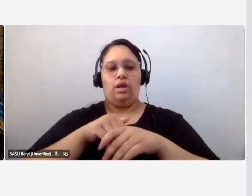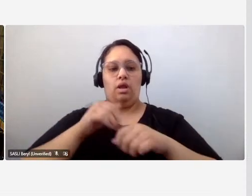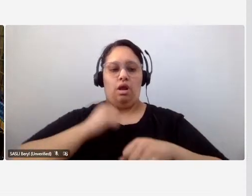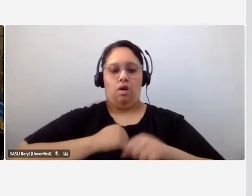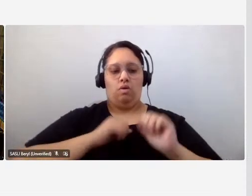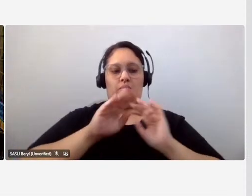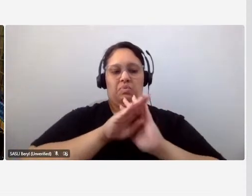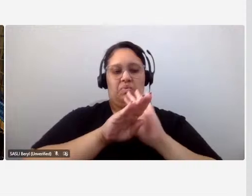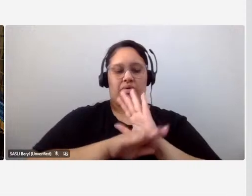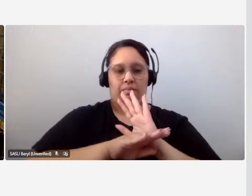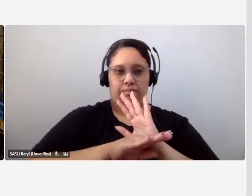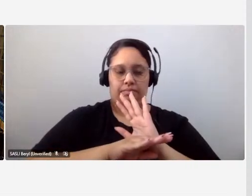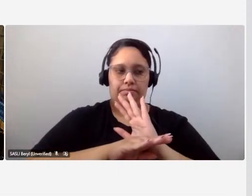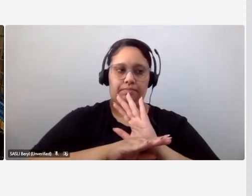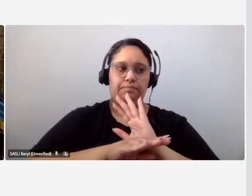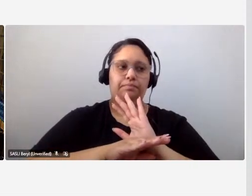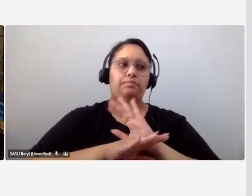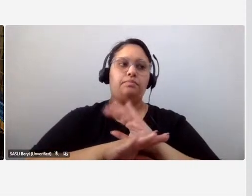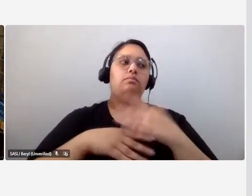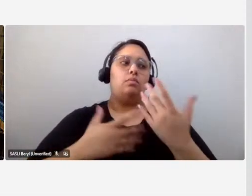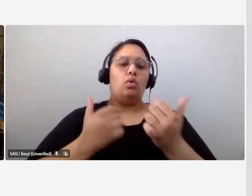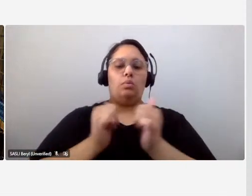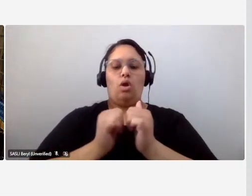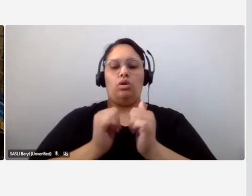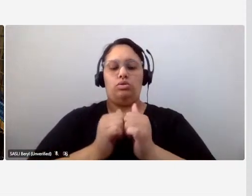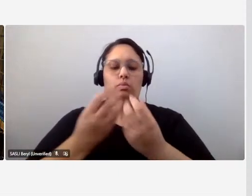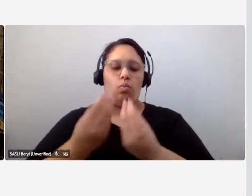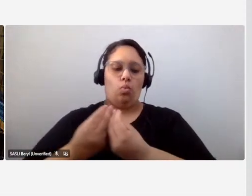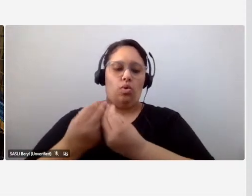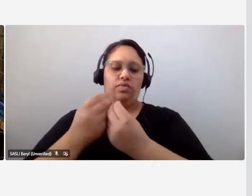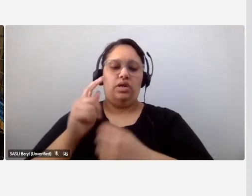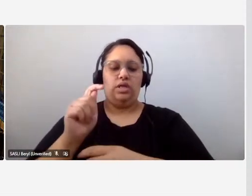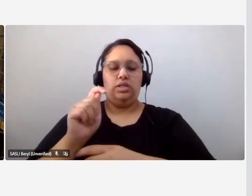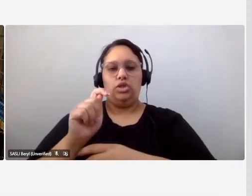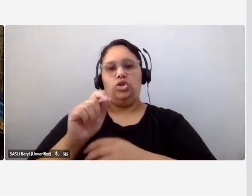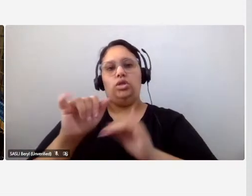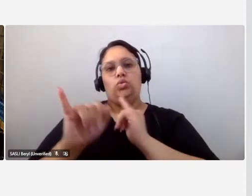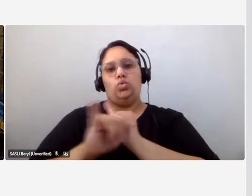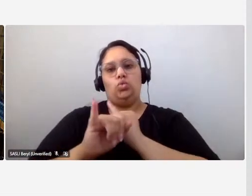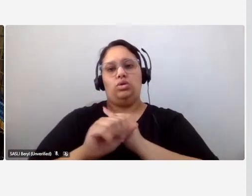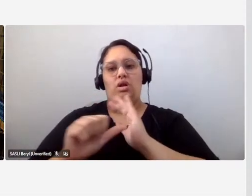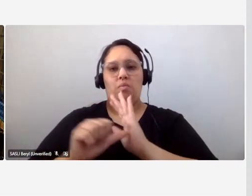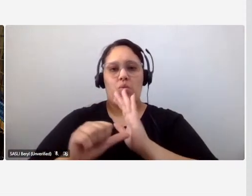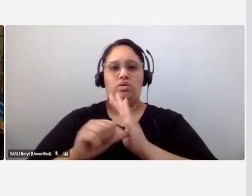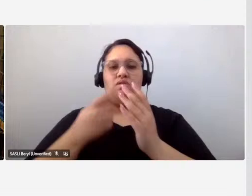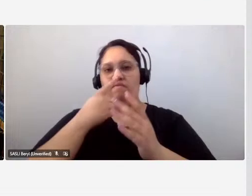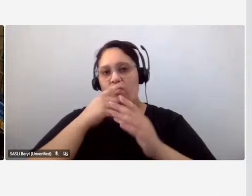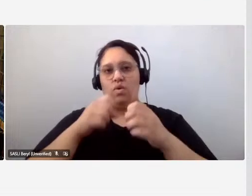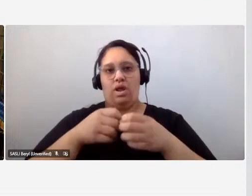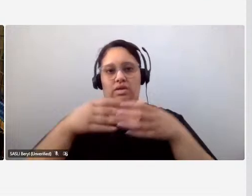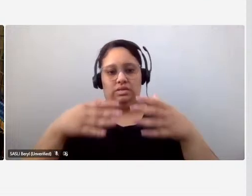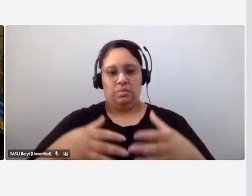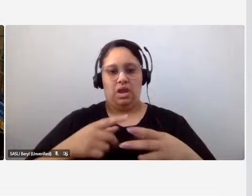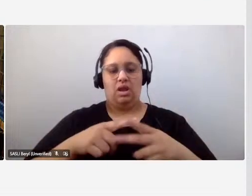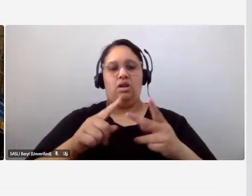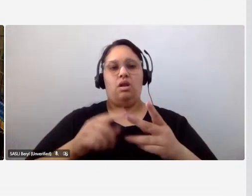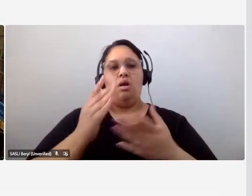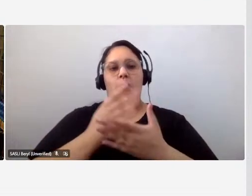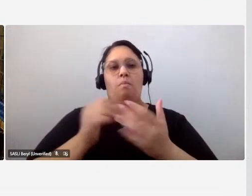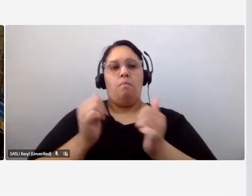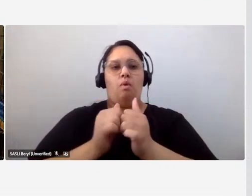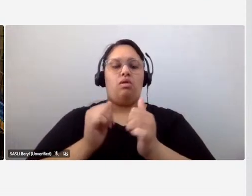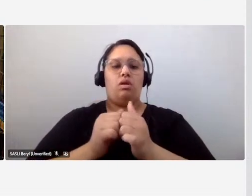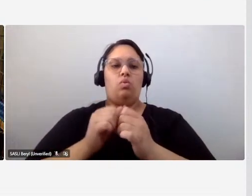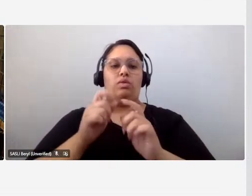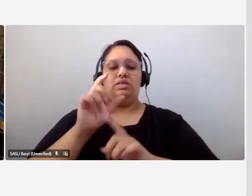program. So partnership with tertiary institutions is key to expansion. Partnerships with civil